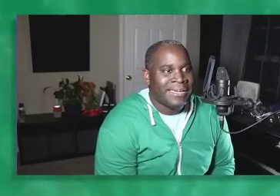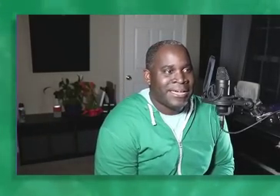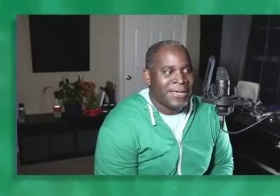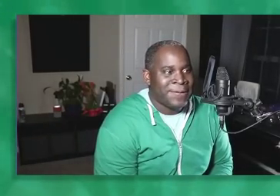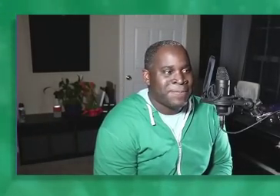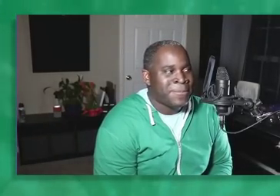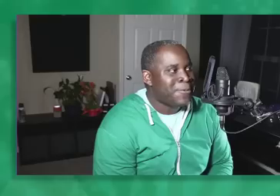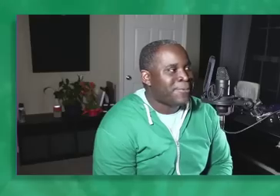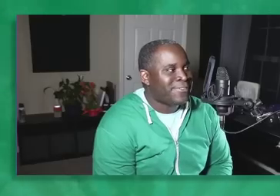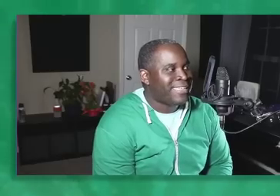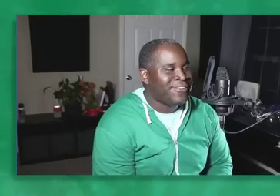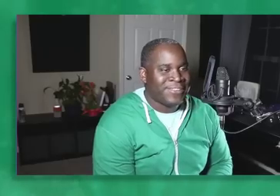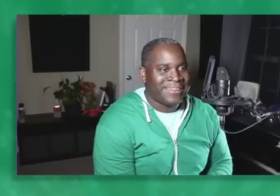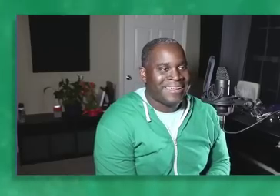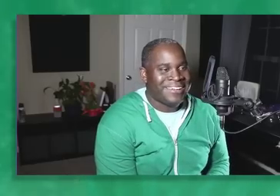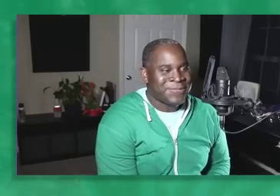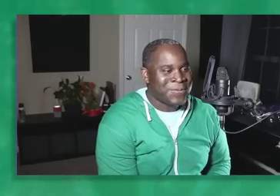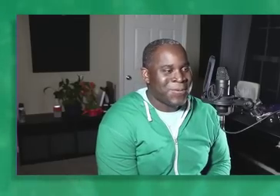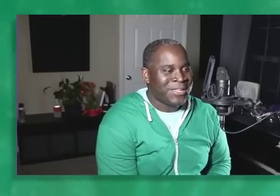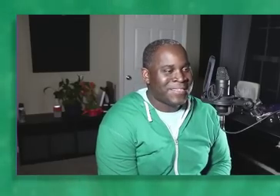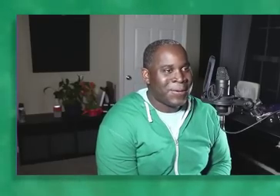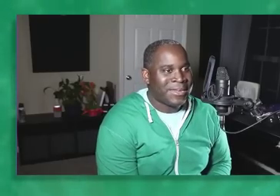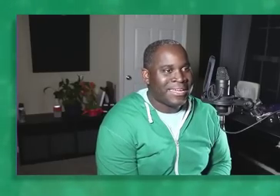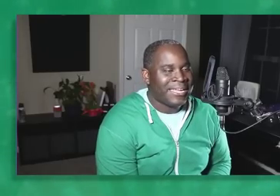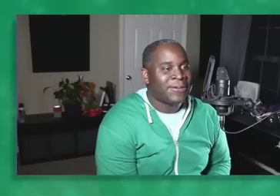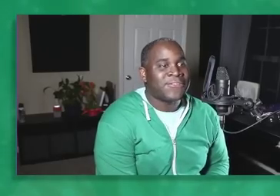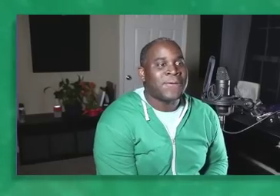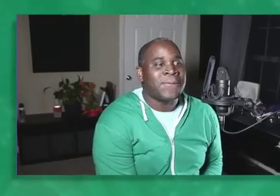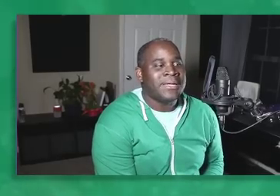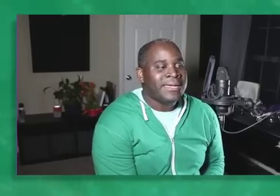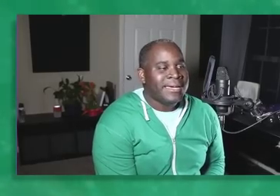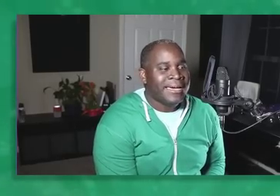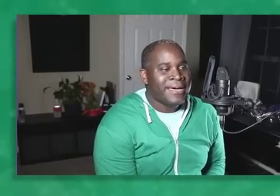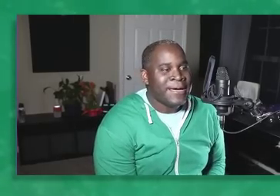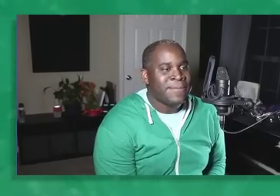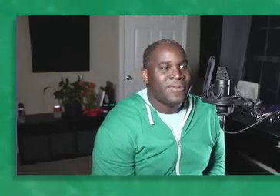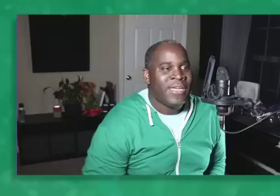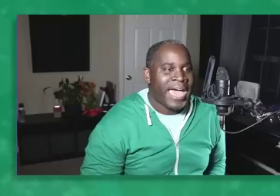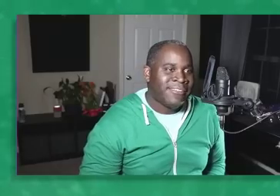accurate representation of what's going on here. So,